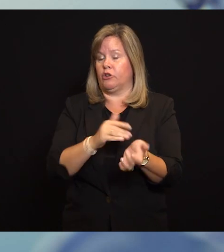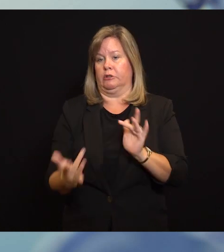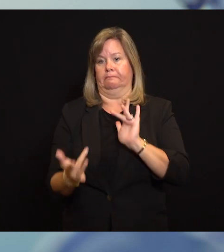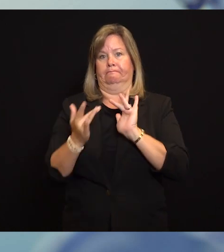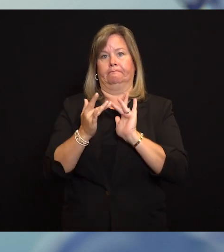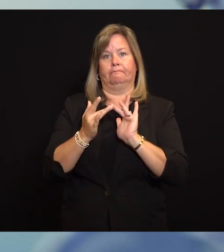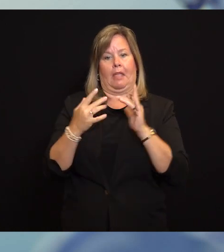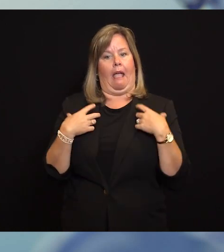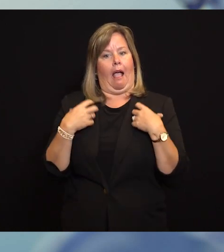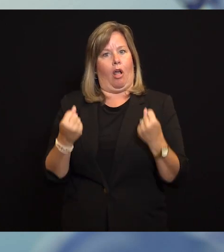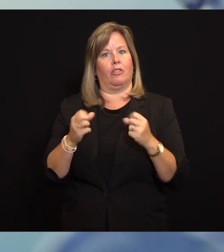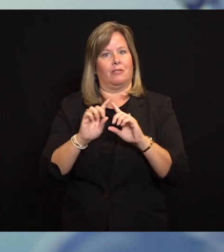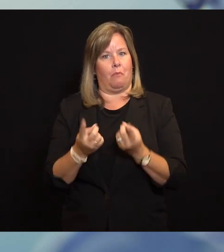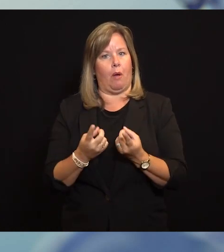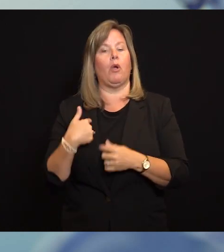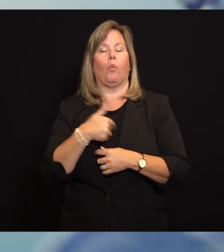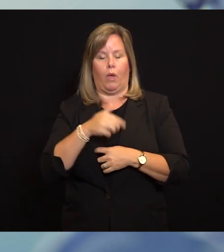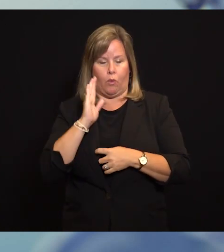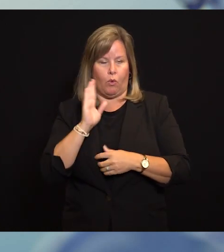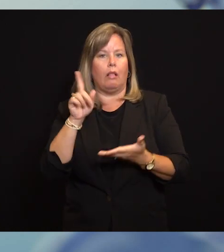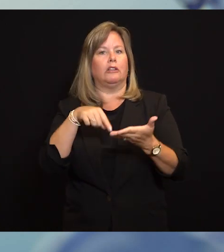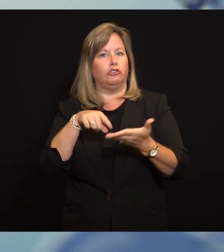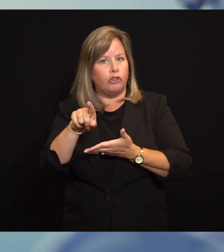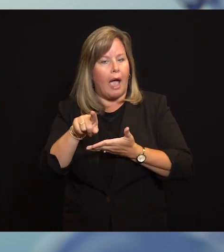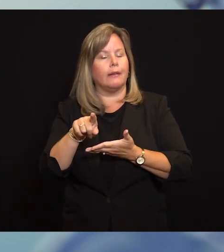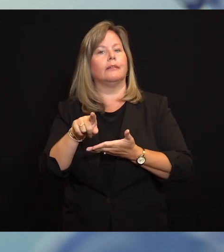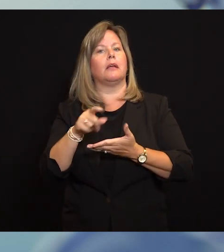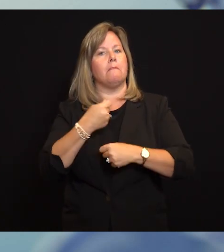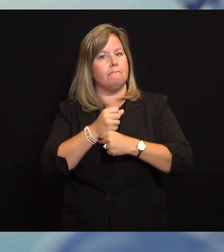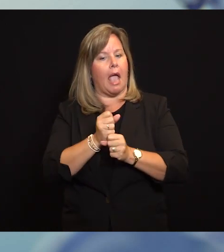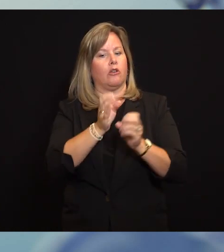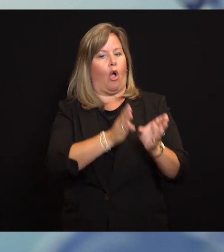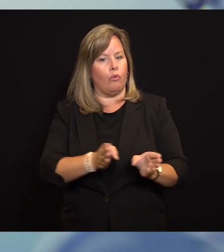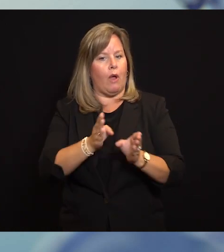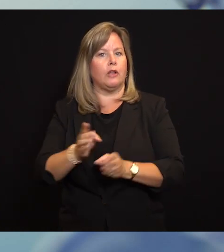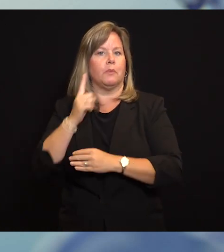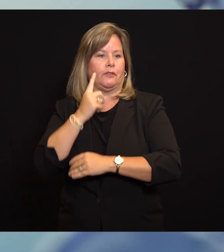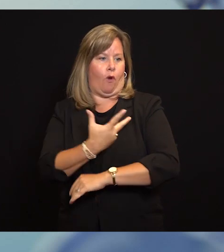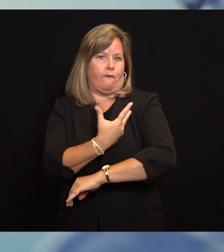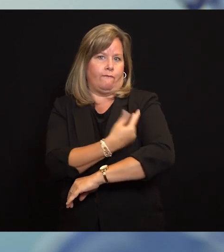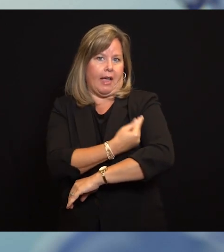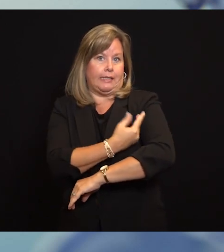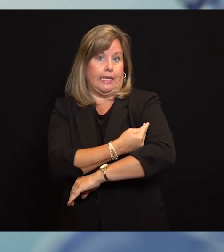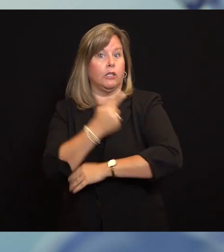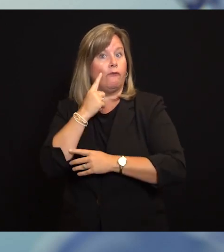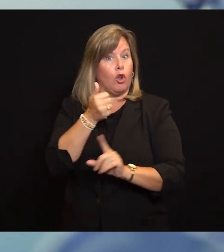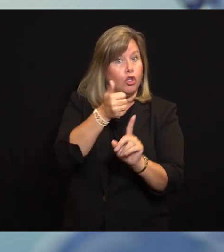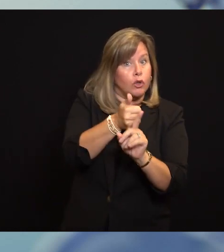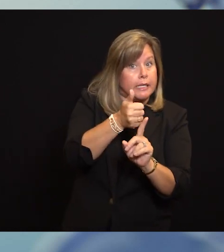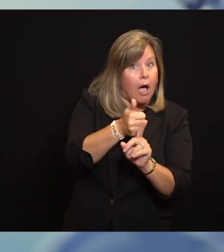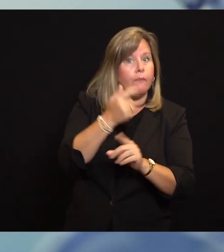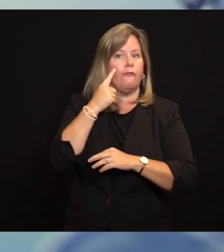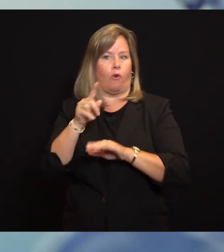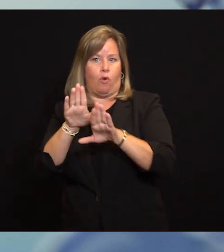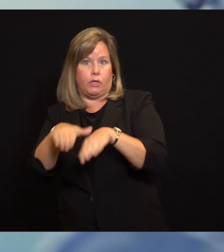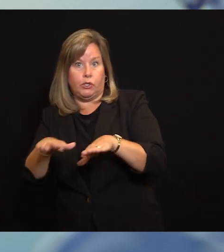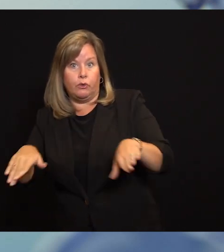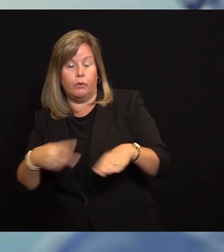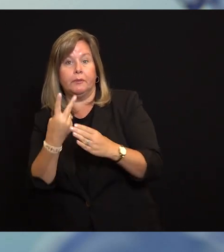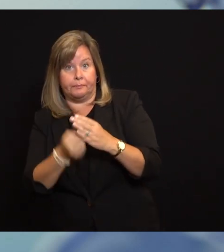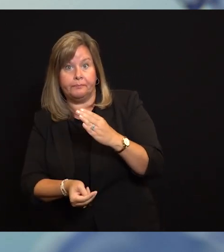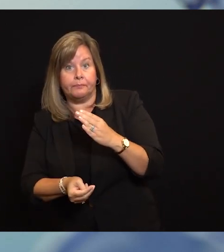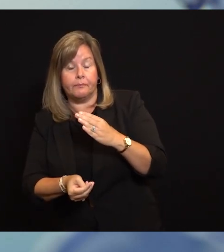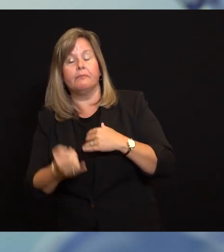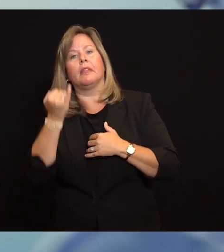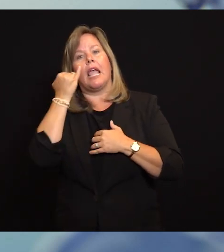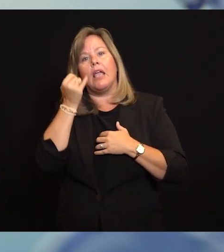we can check for you, and we can help to make those arrangements so that your child or yourself can get the vaccines that you need